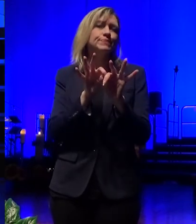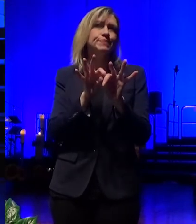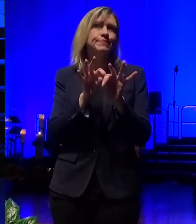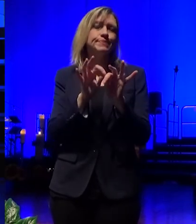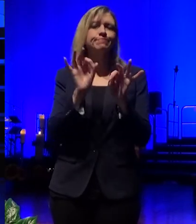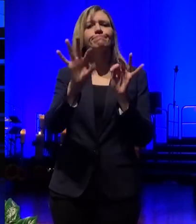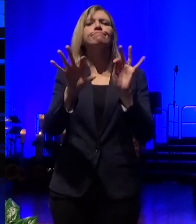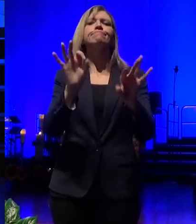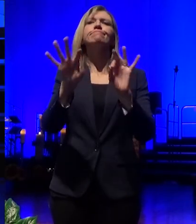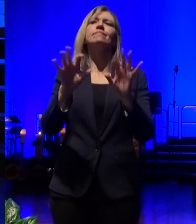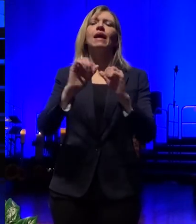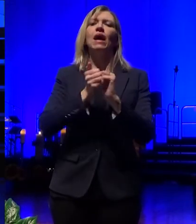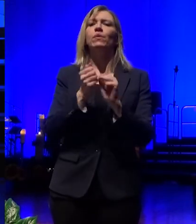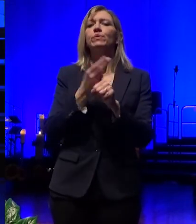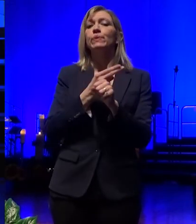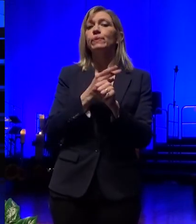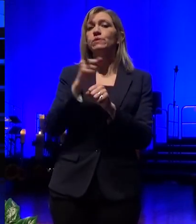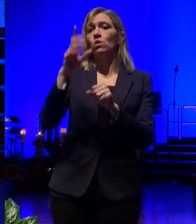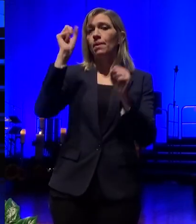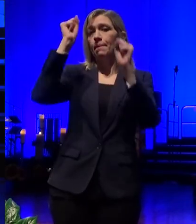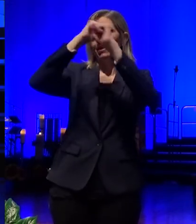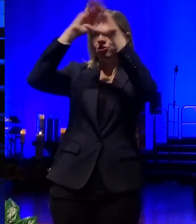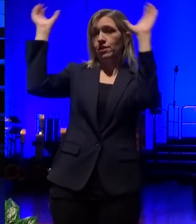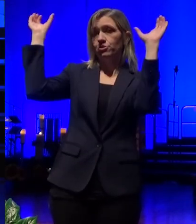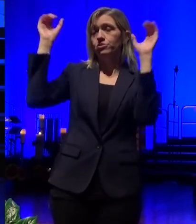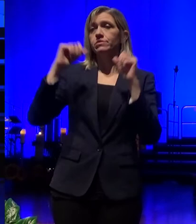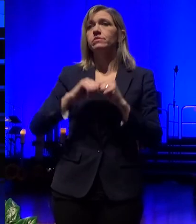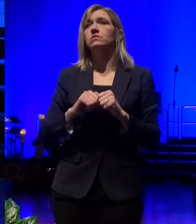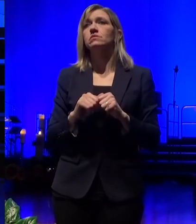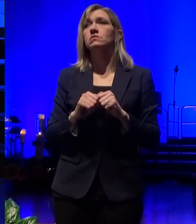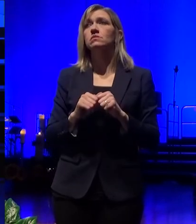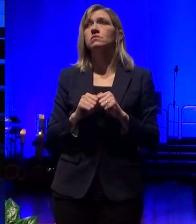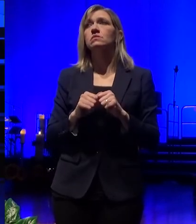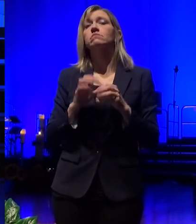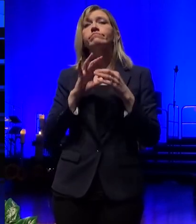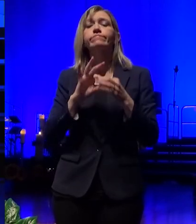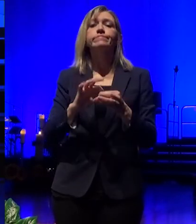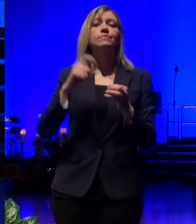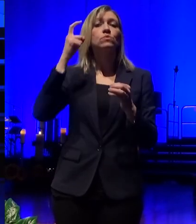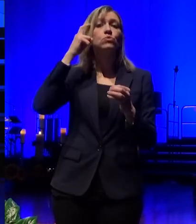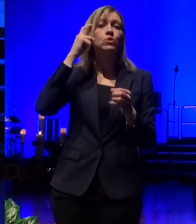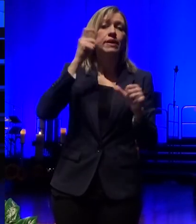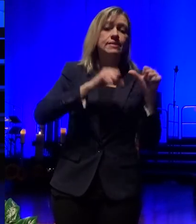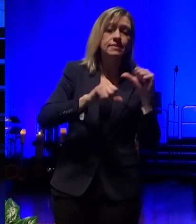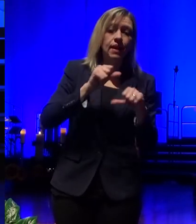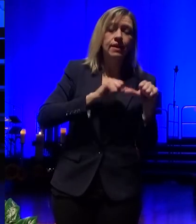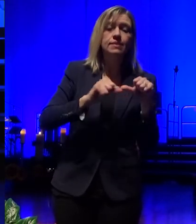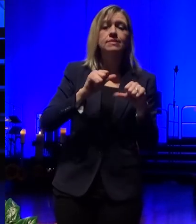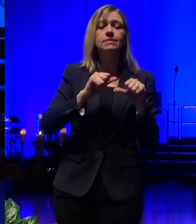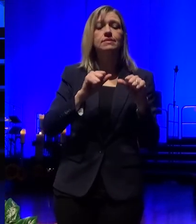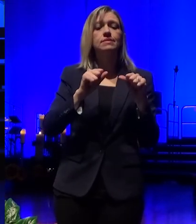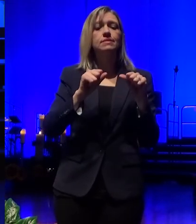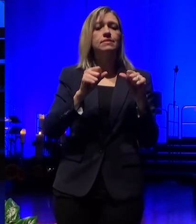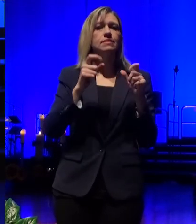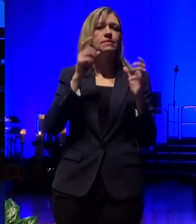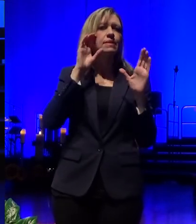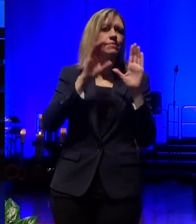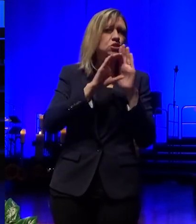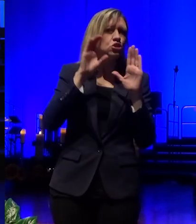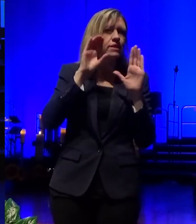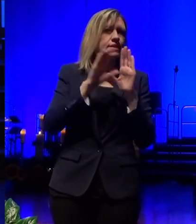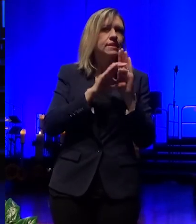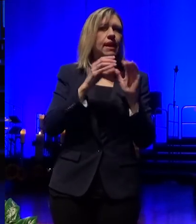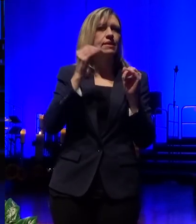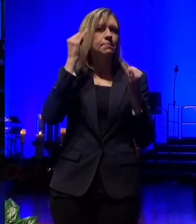to see and use our imagination. In the realm of brain science and the study of imagery and